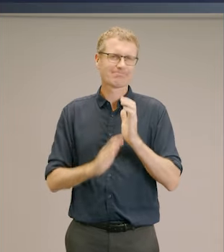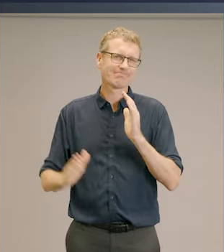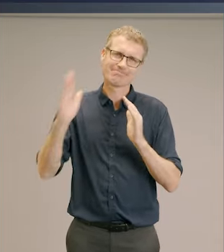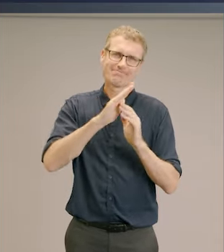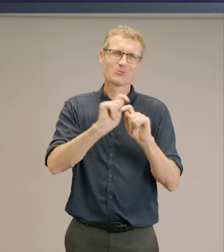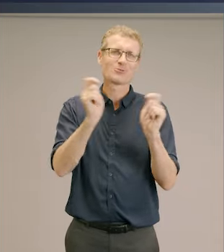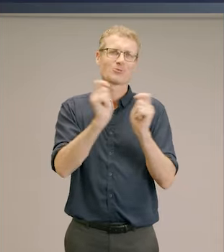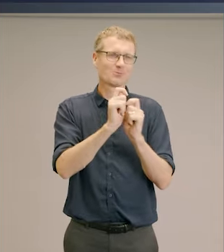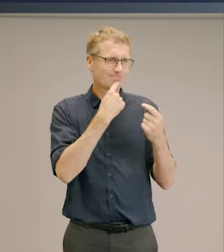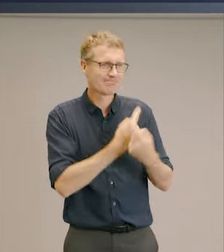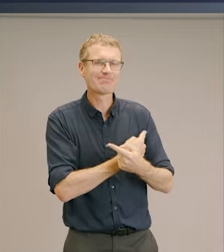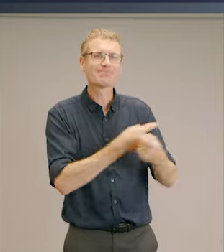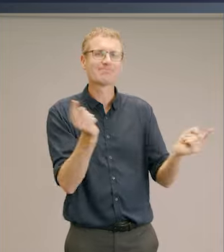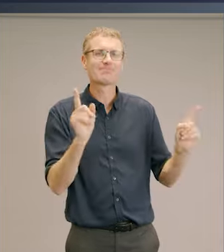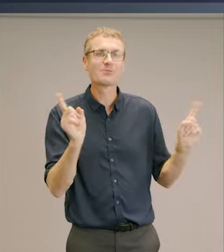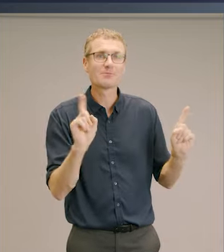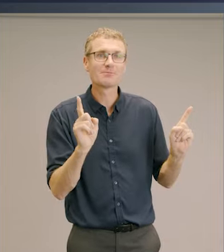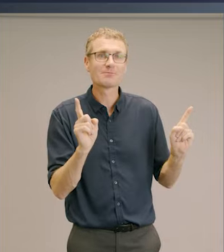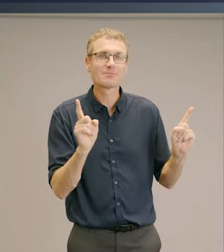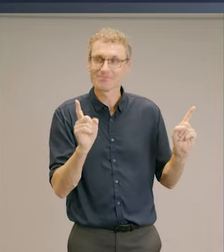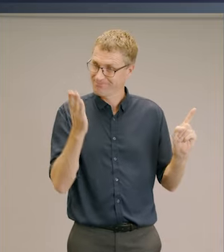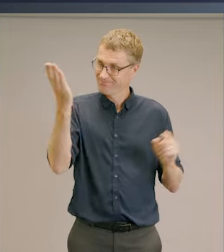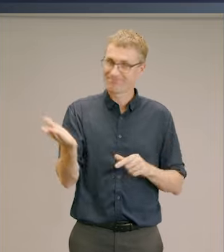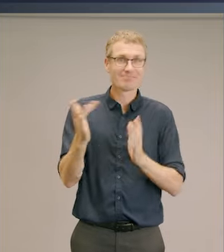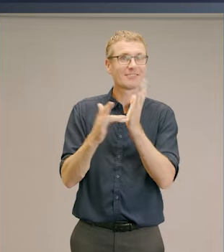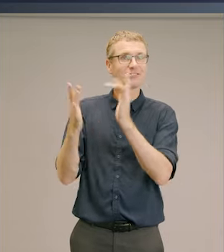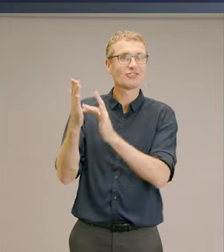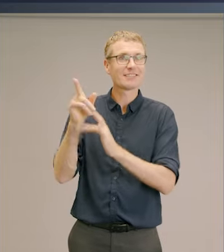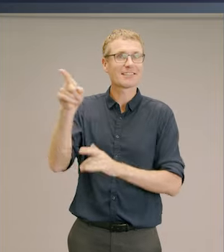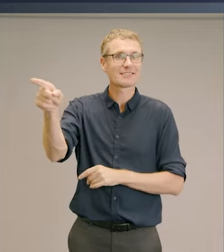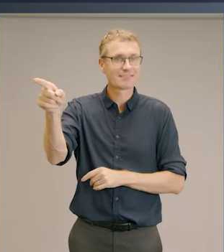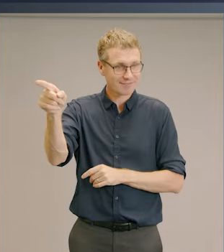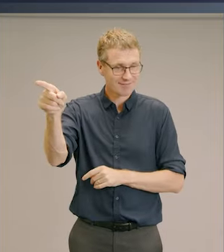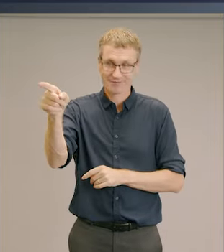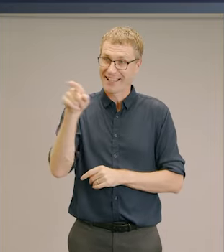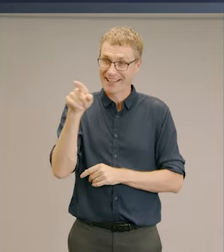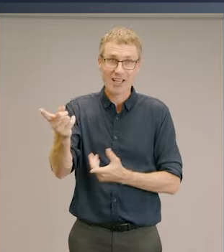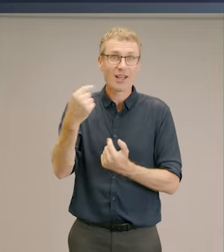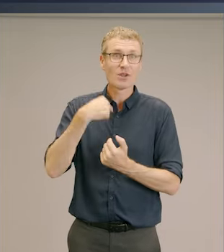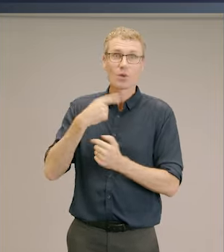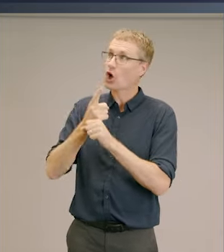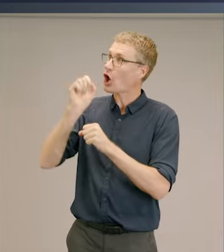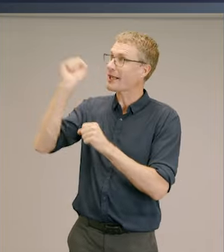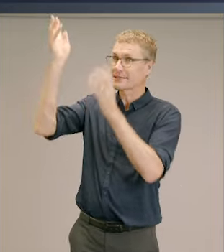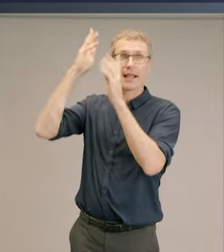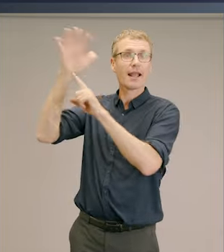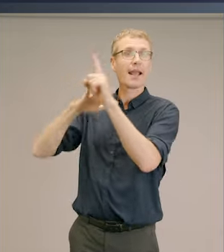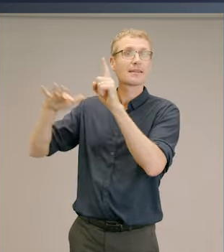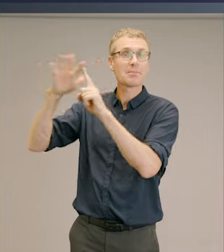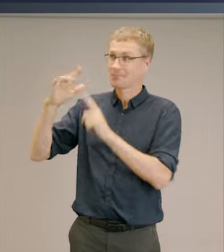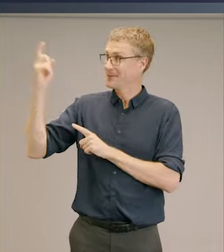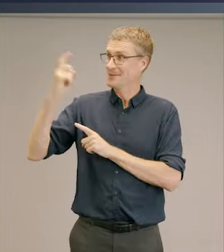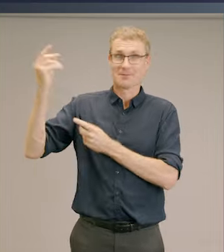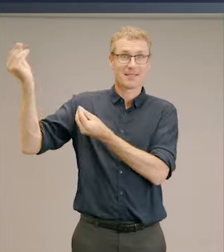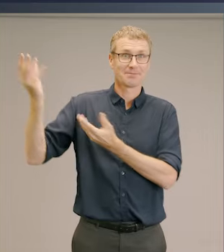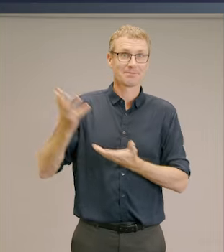news today. He really is. There's no better news that we could give to anyone else than Jesus' good news, his news that the kingdom